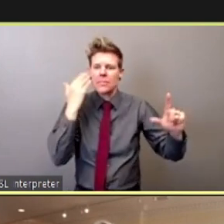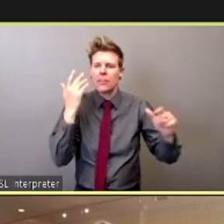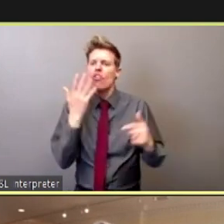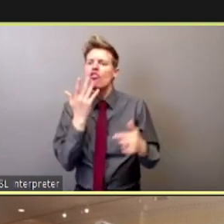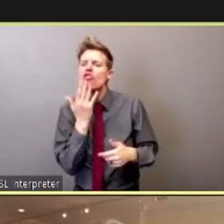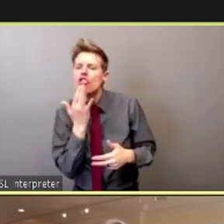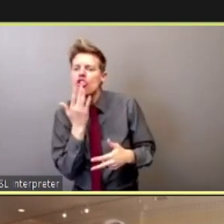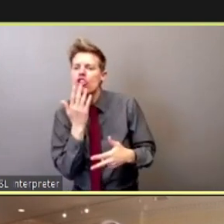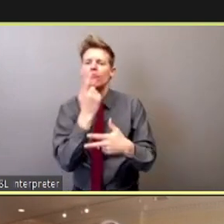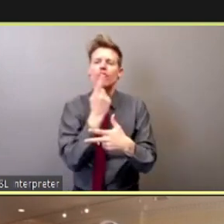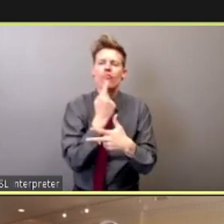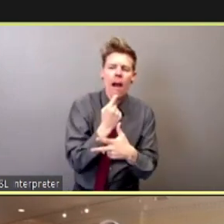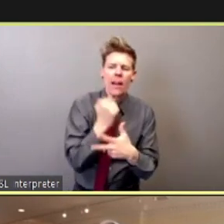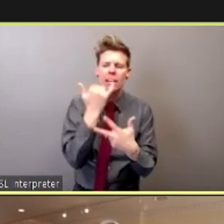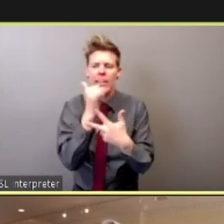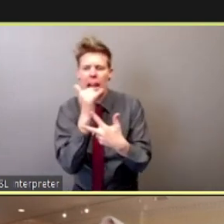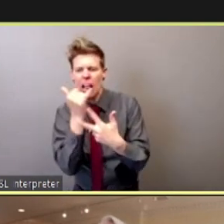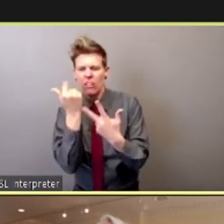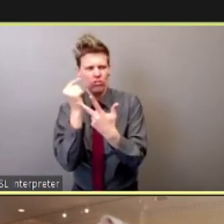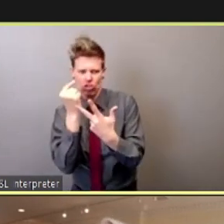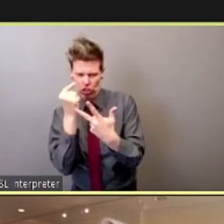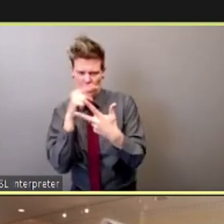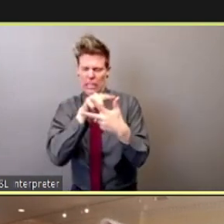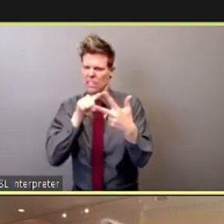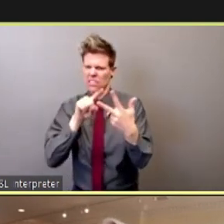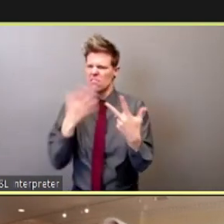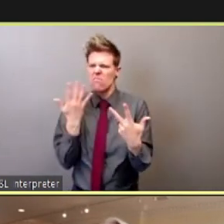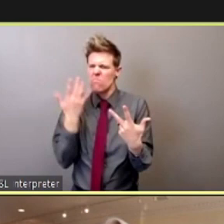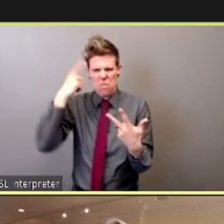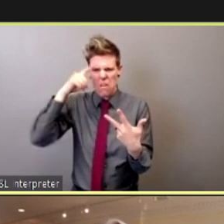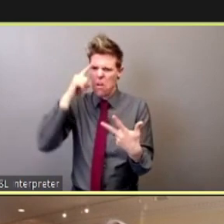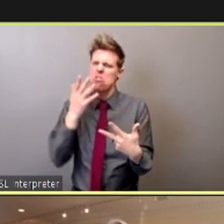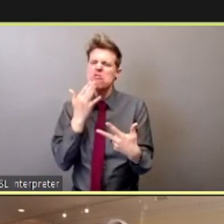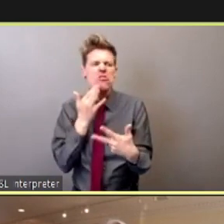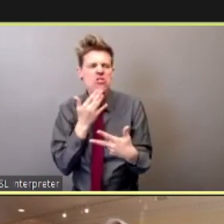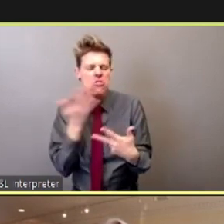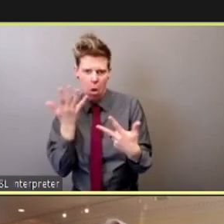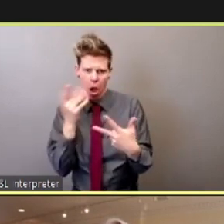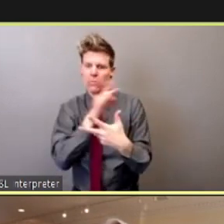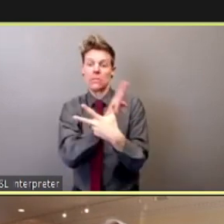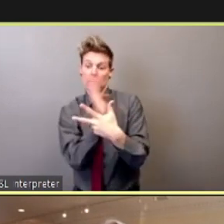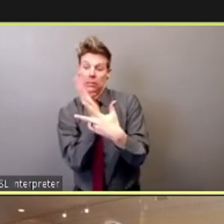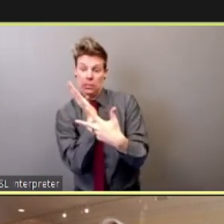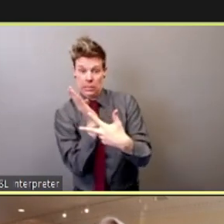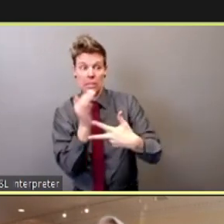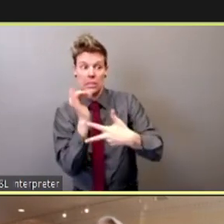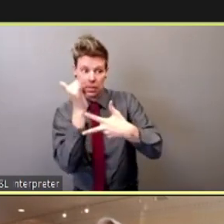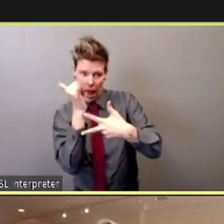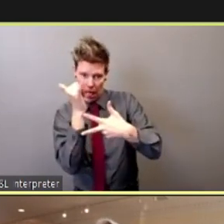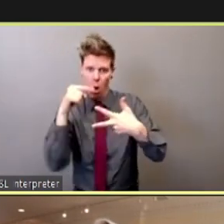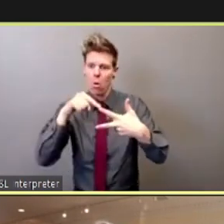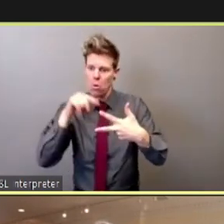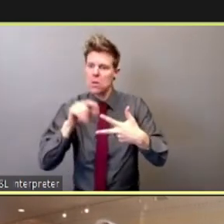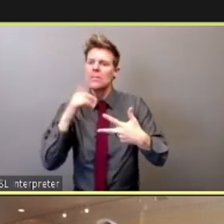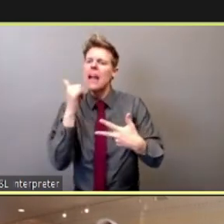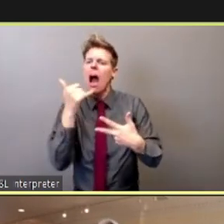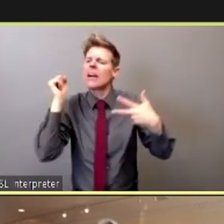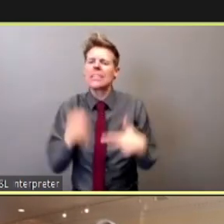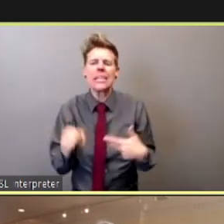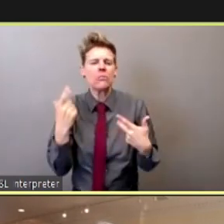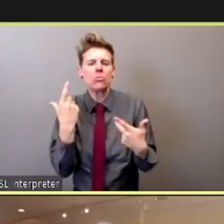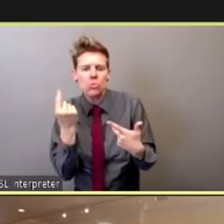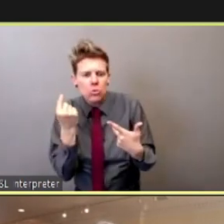the basic concept here is that we add more people into the environments that we're already visiting